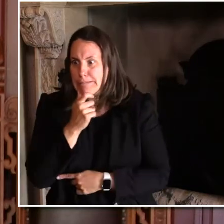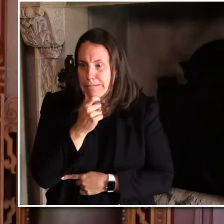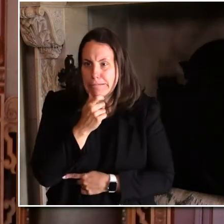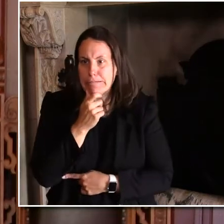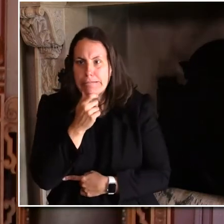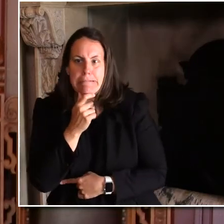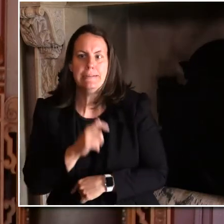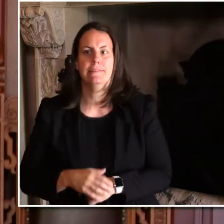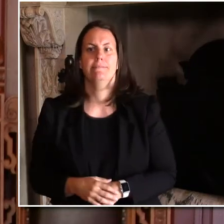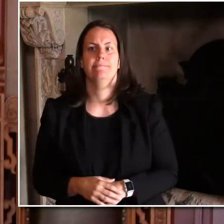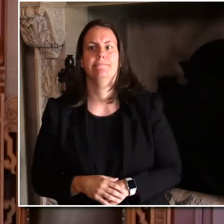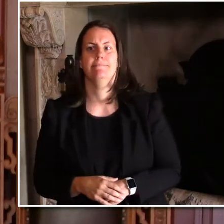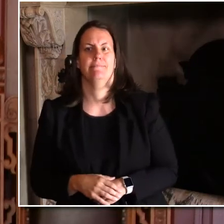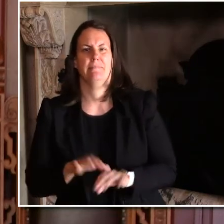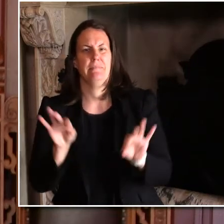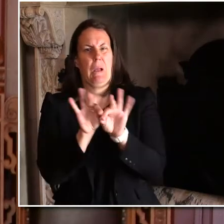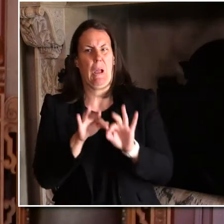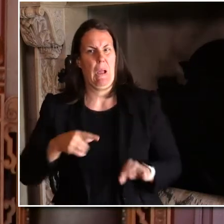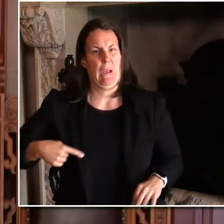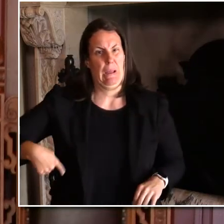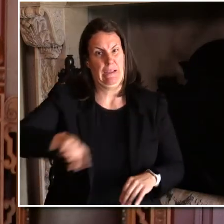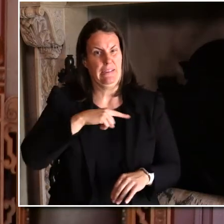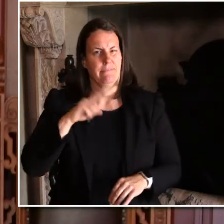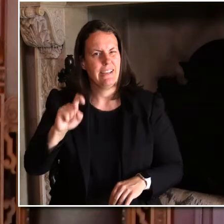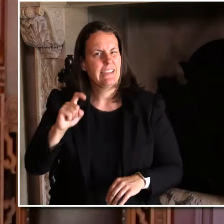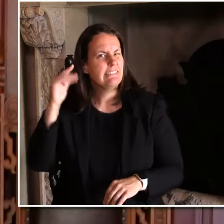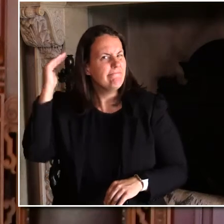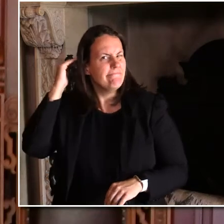So we also have to take in mind the